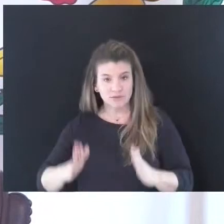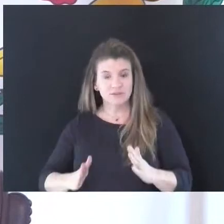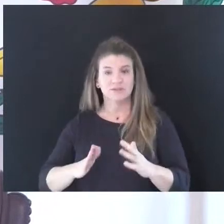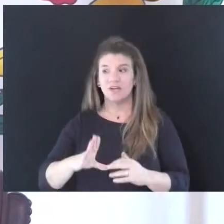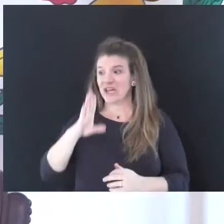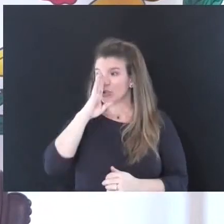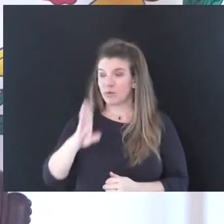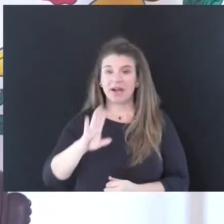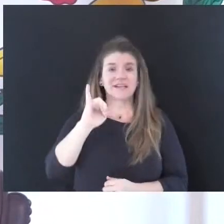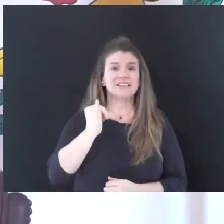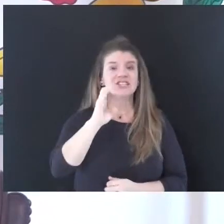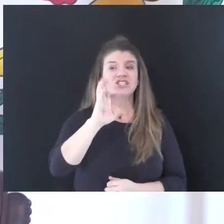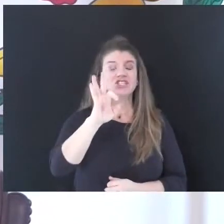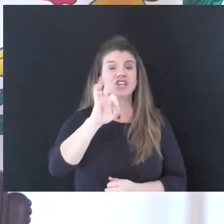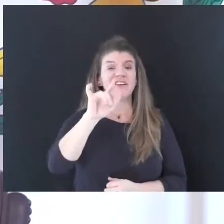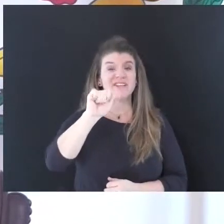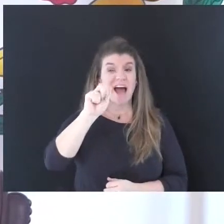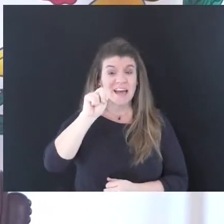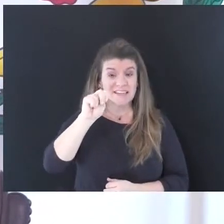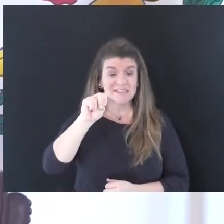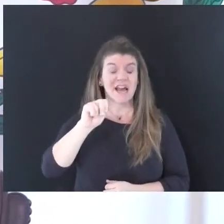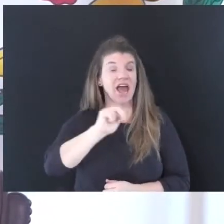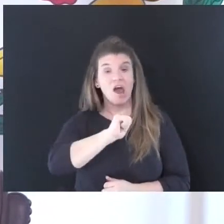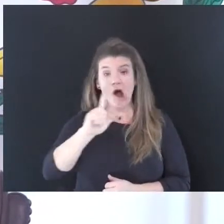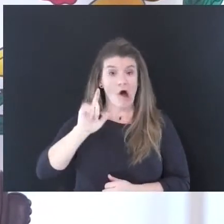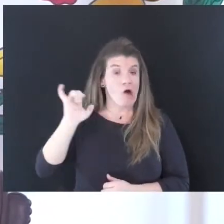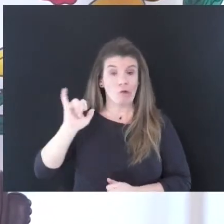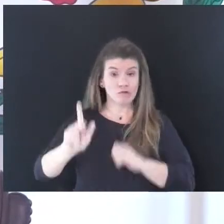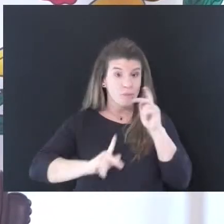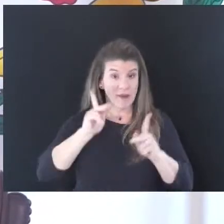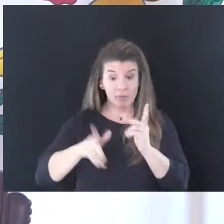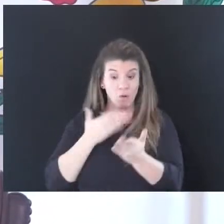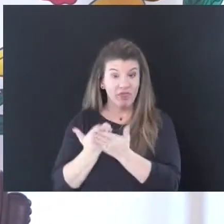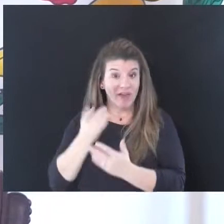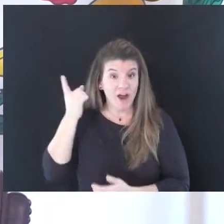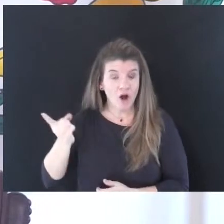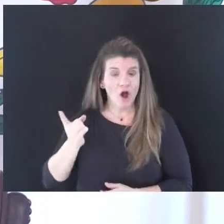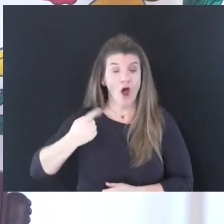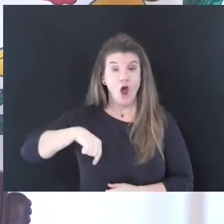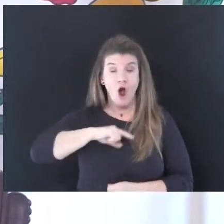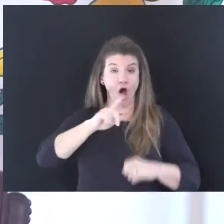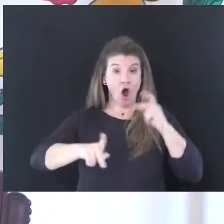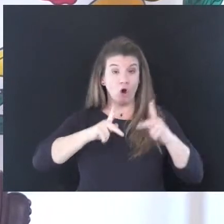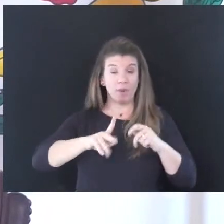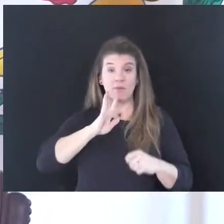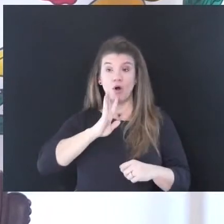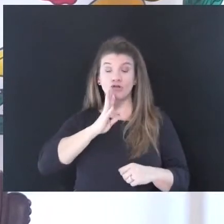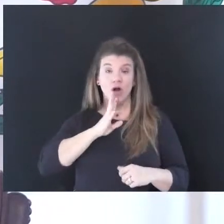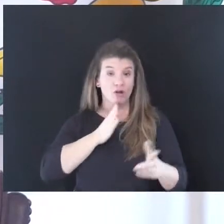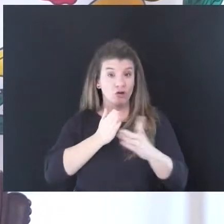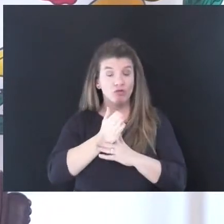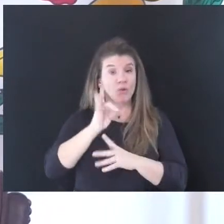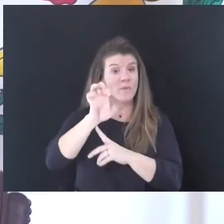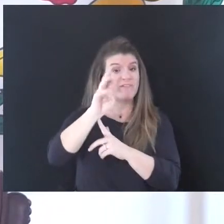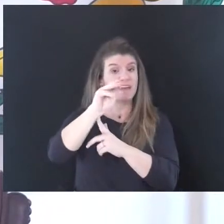Jeff Zients and all the people there. You know, our people are talking through our